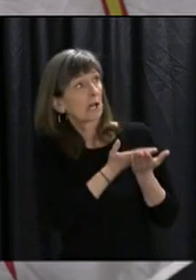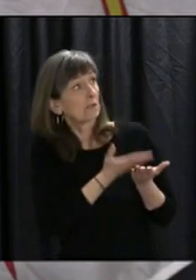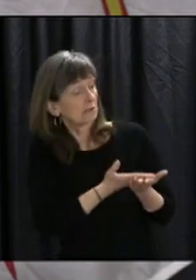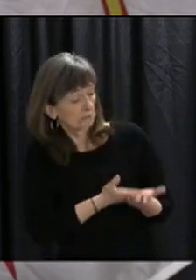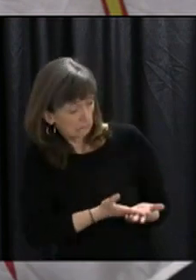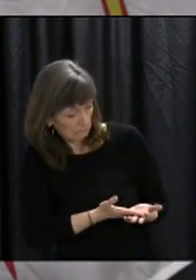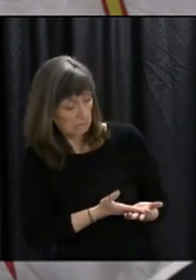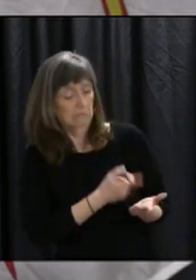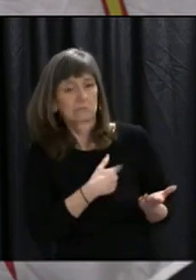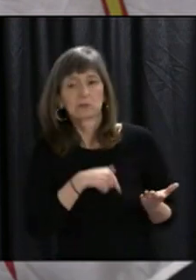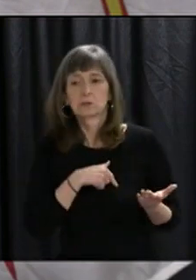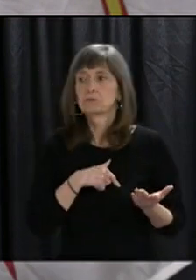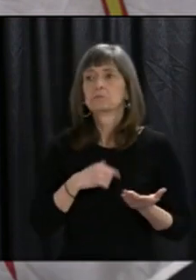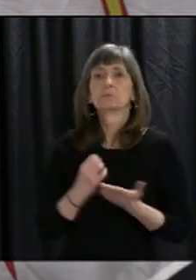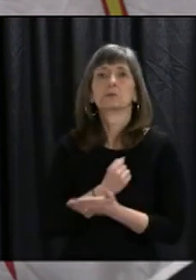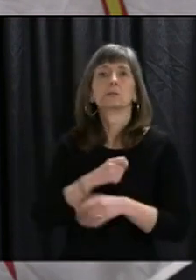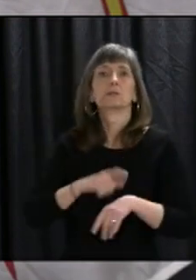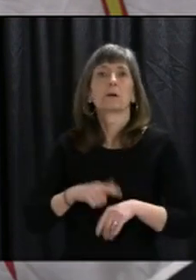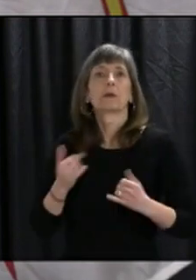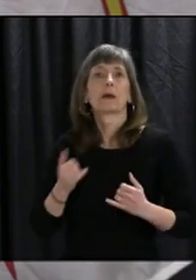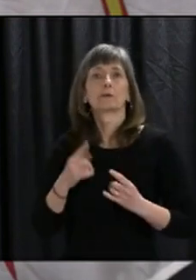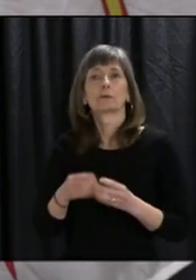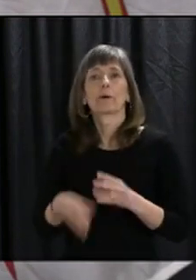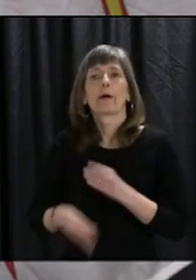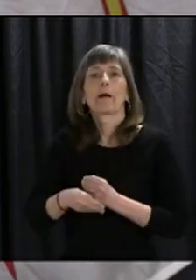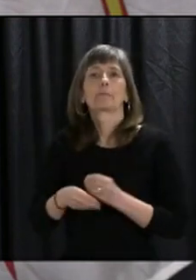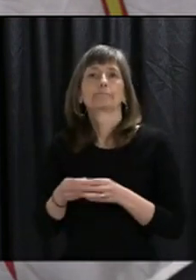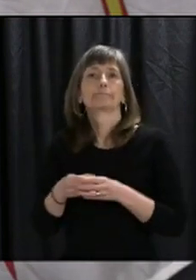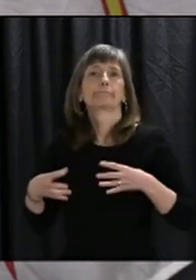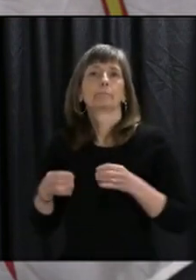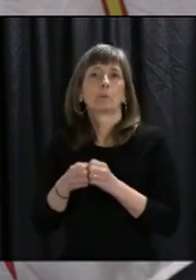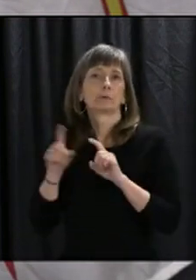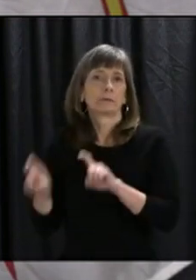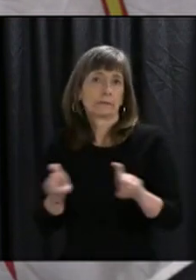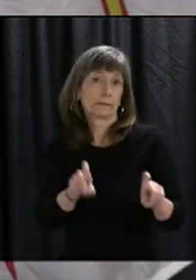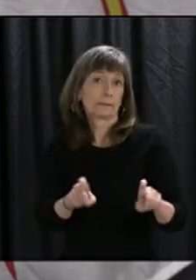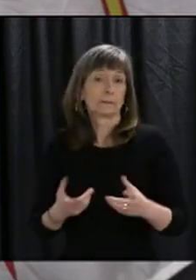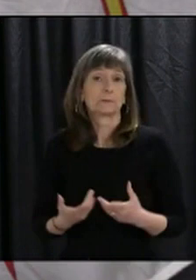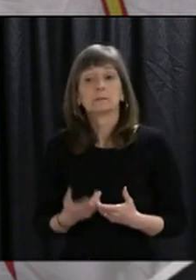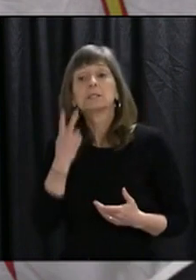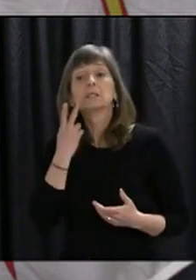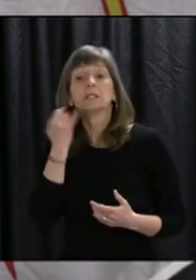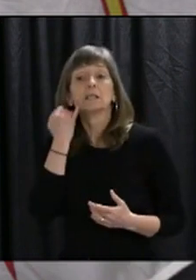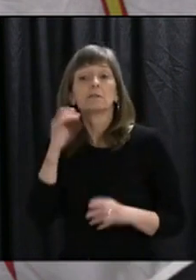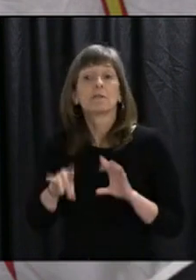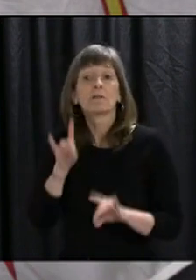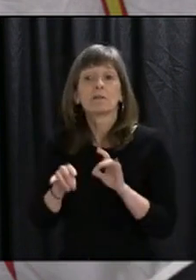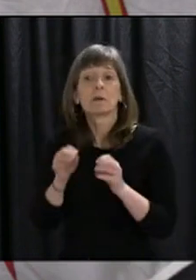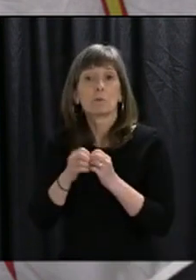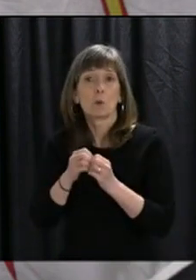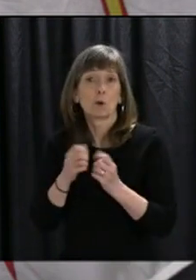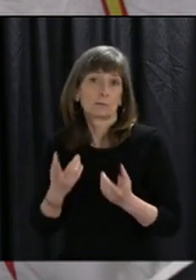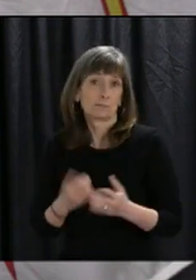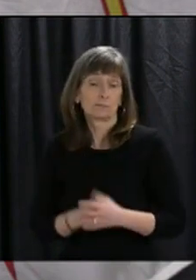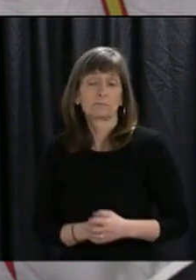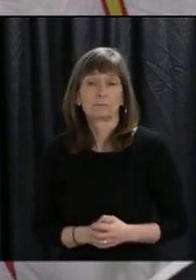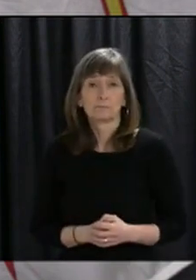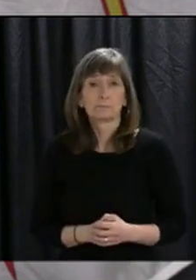expand our testing to see if there's any more cases out there that we need to find.